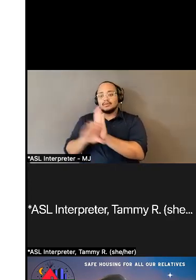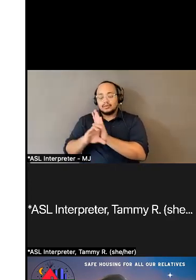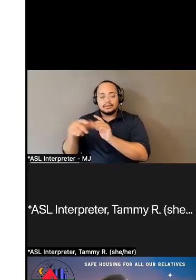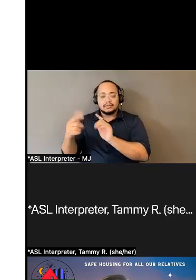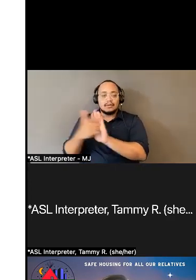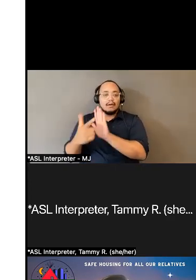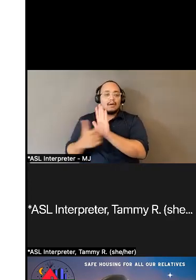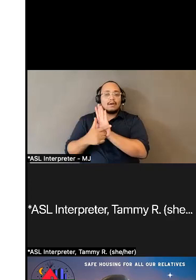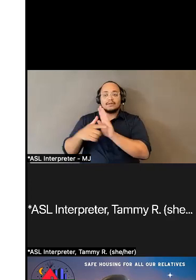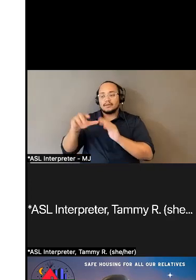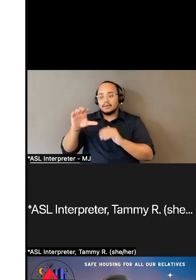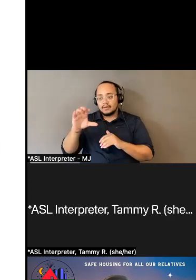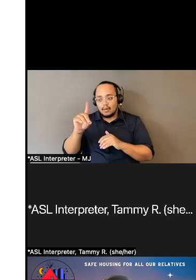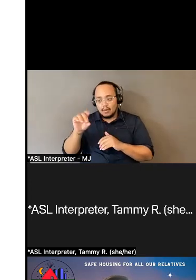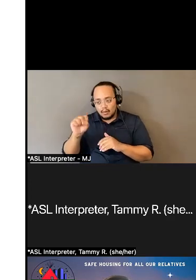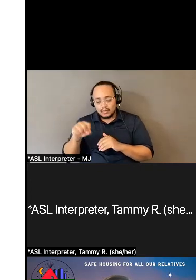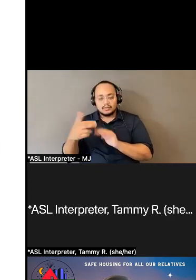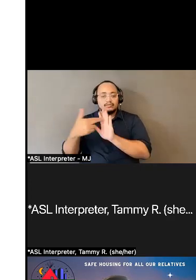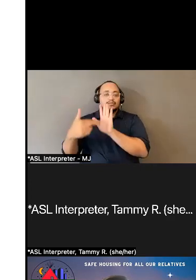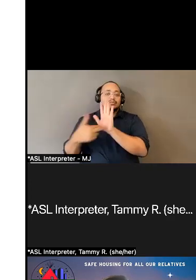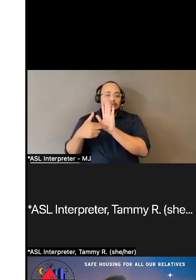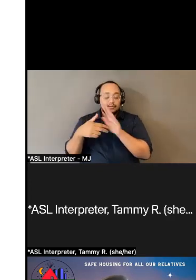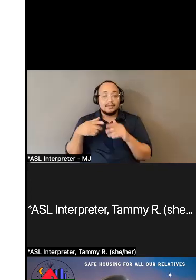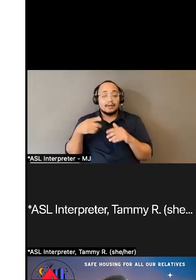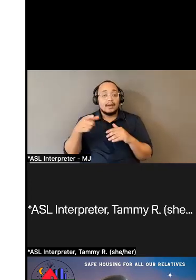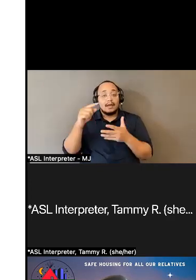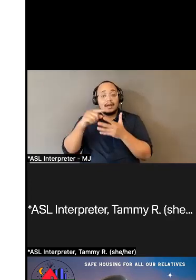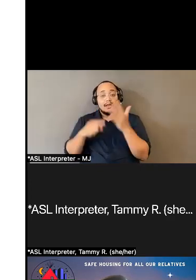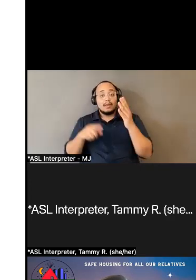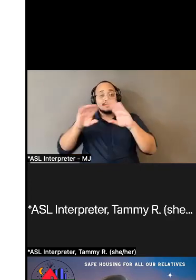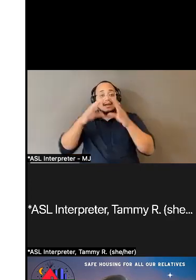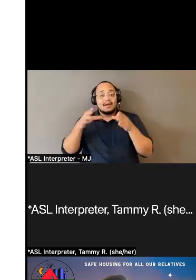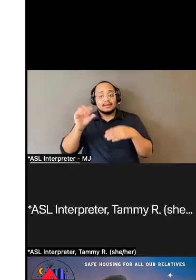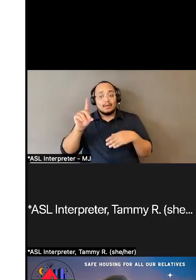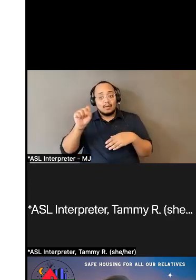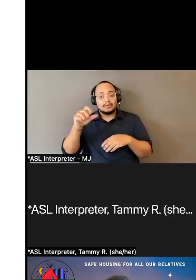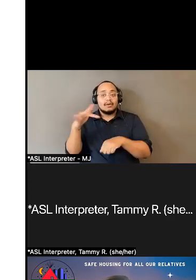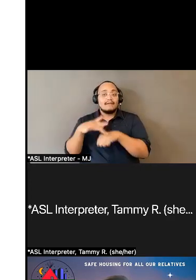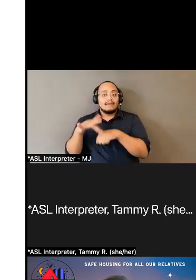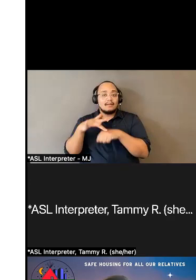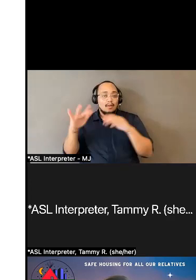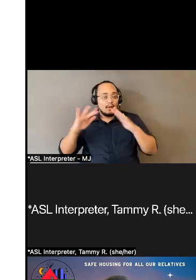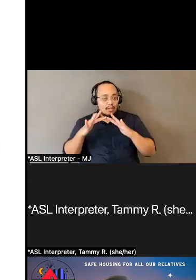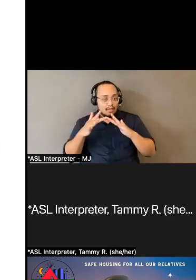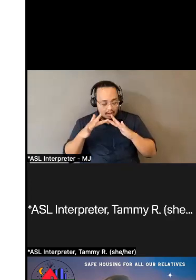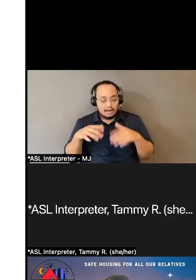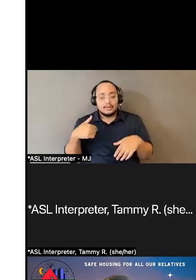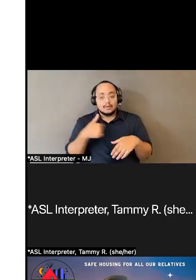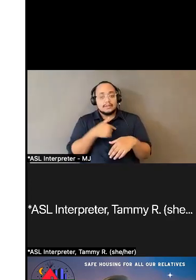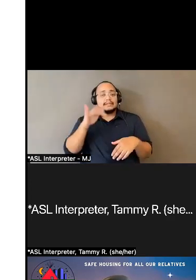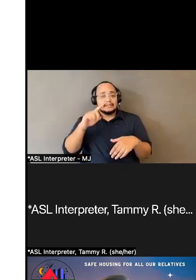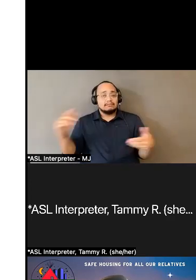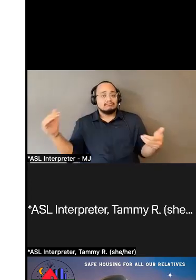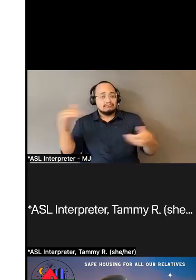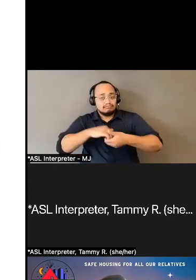codes, ordinances, regulations. And a lot of those housing codes are available online. So we have partnered with the